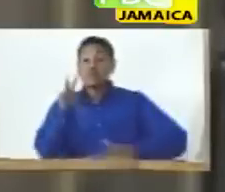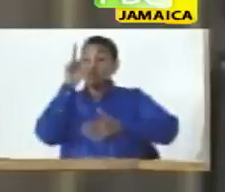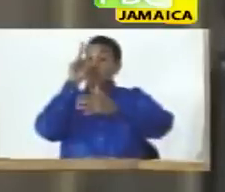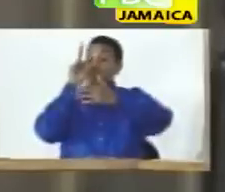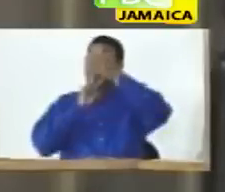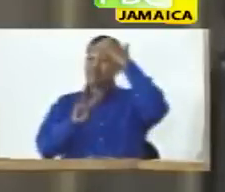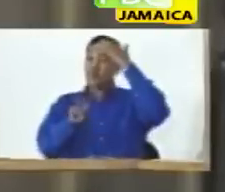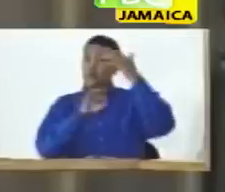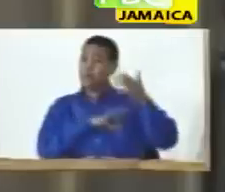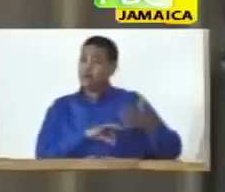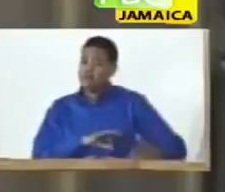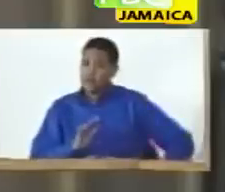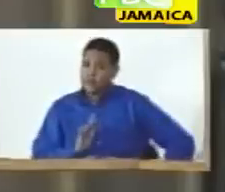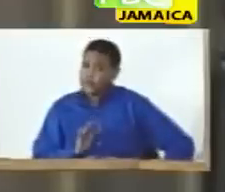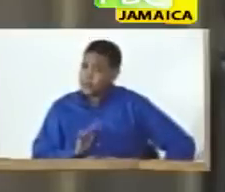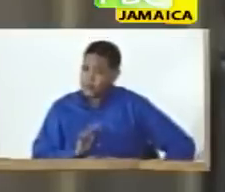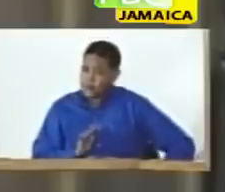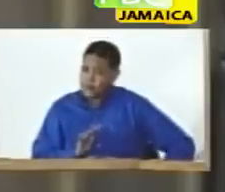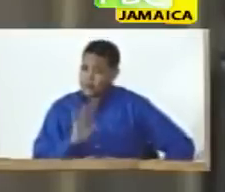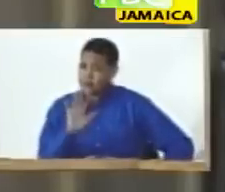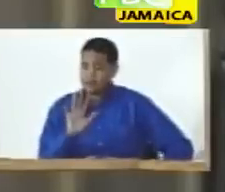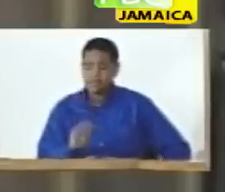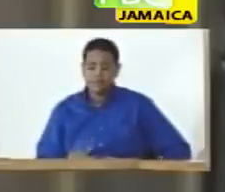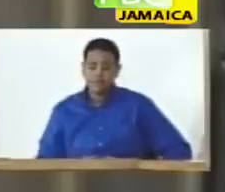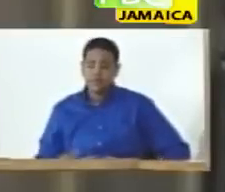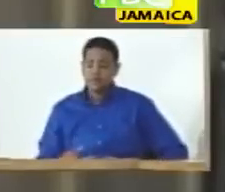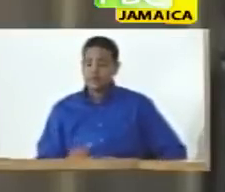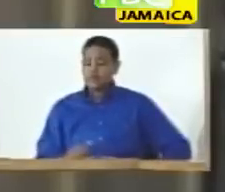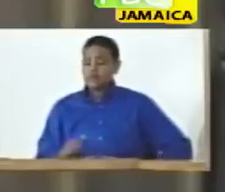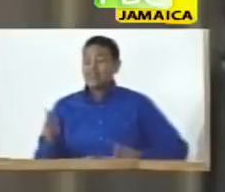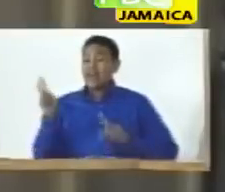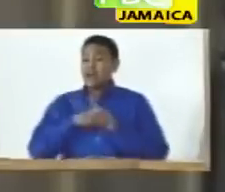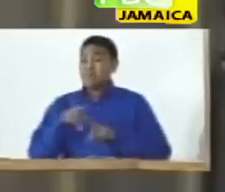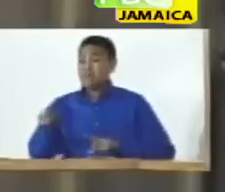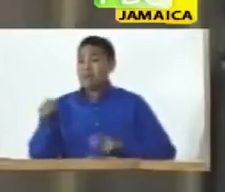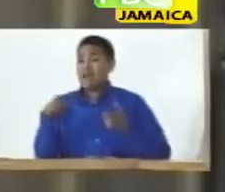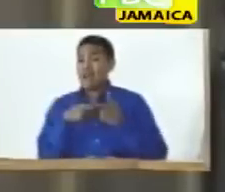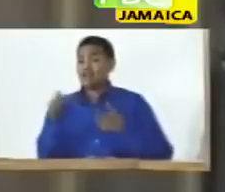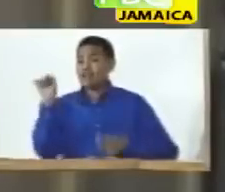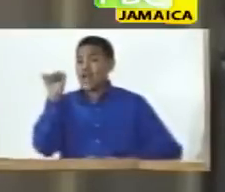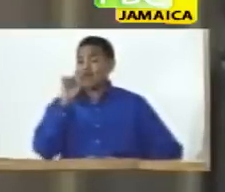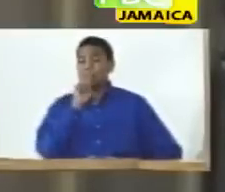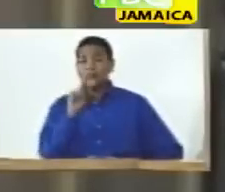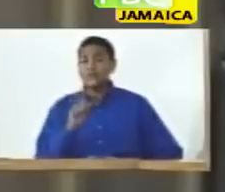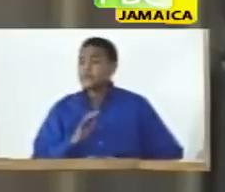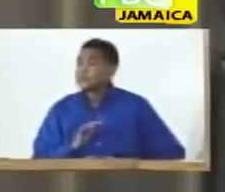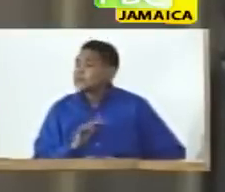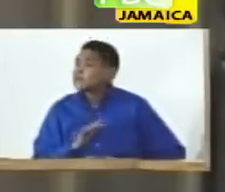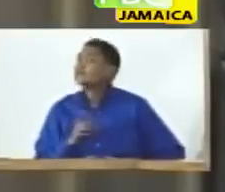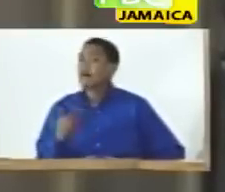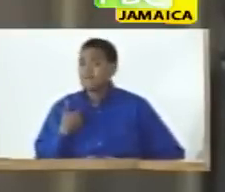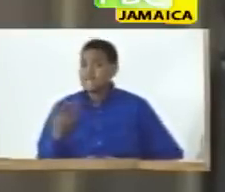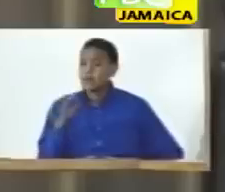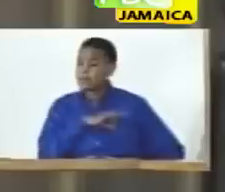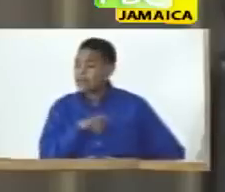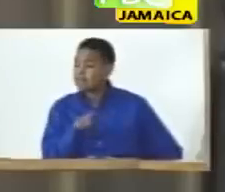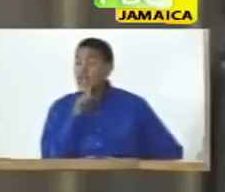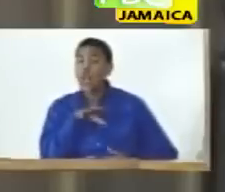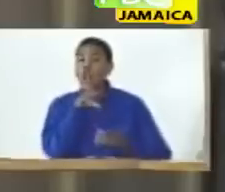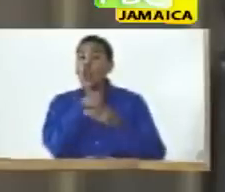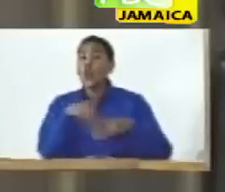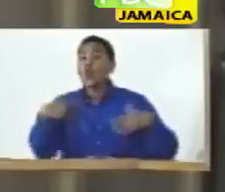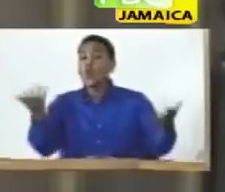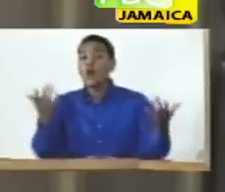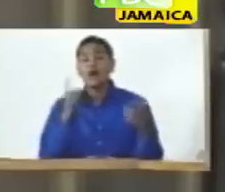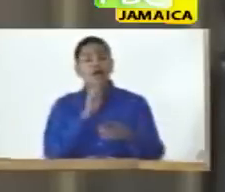The projected benefits of implementing this initiative is quite significant and include